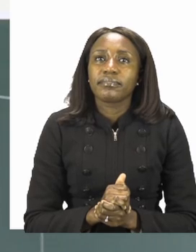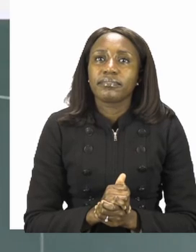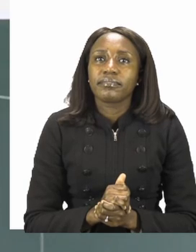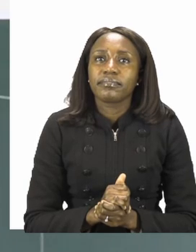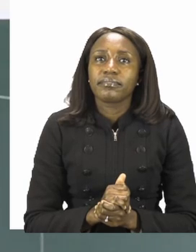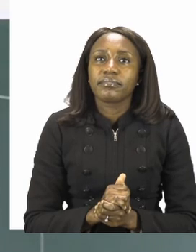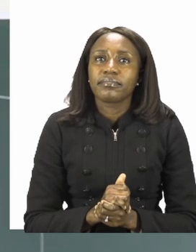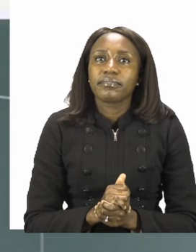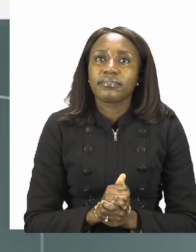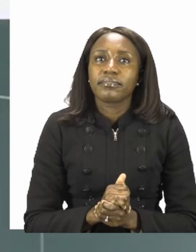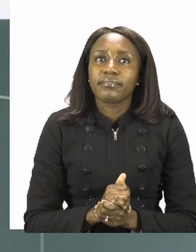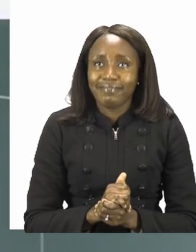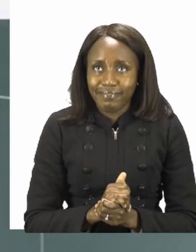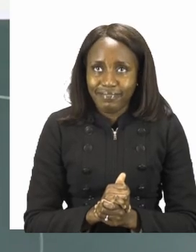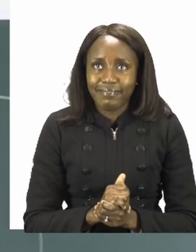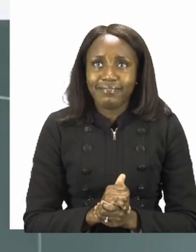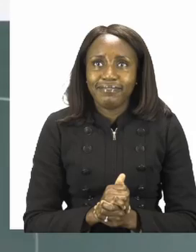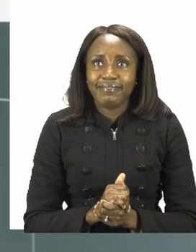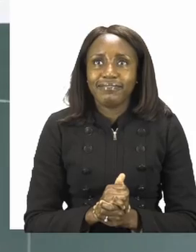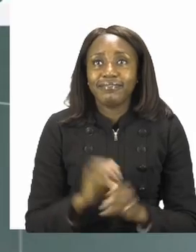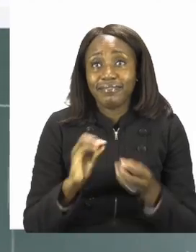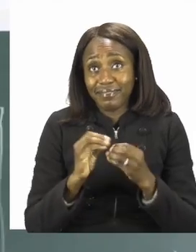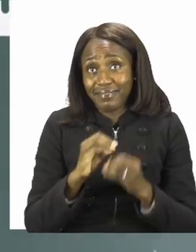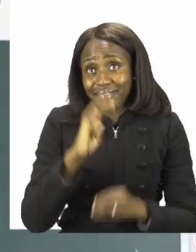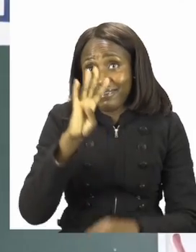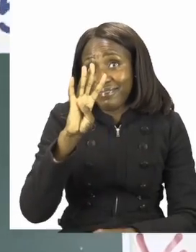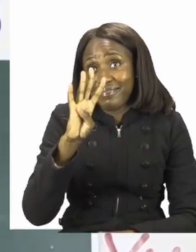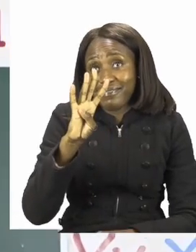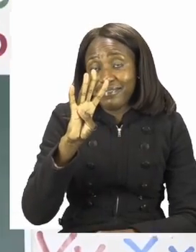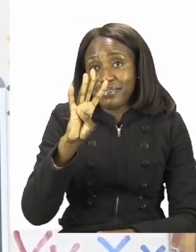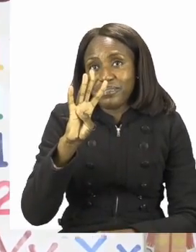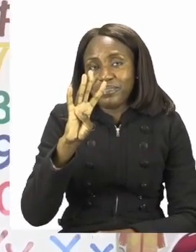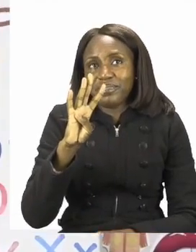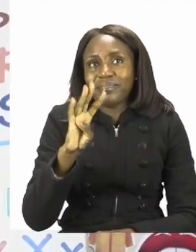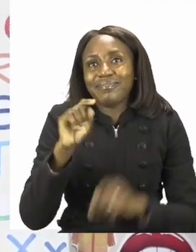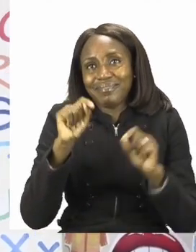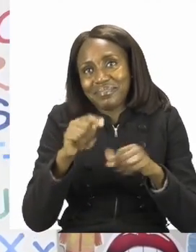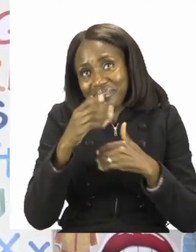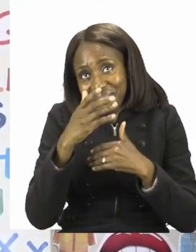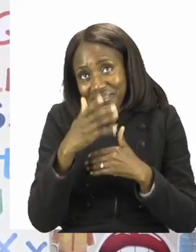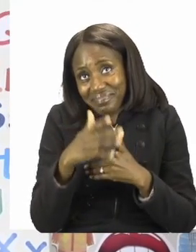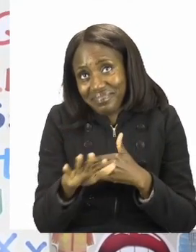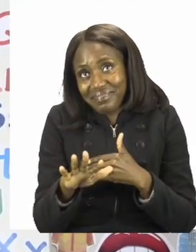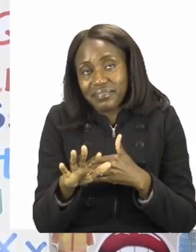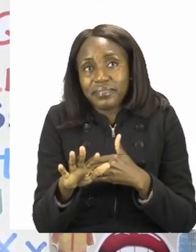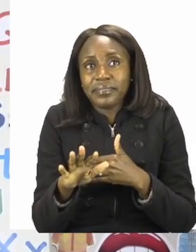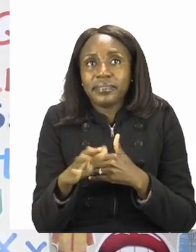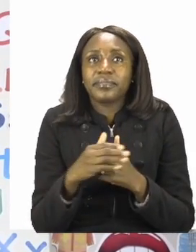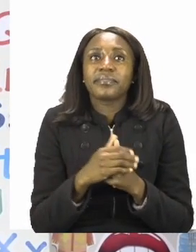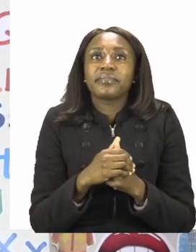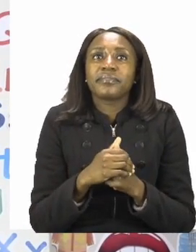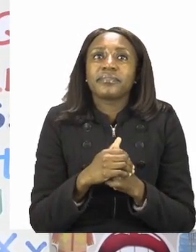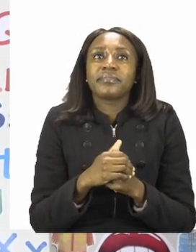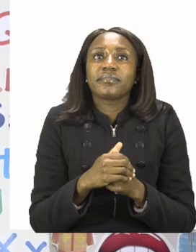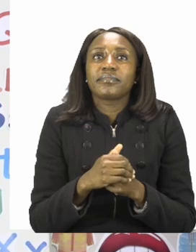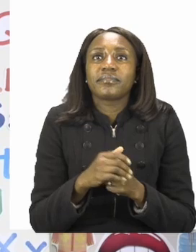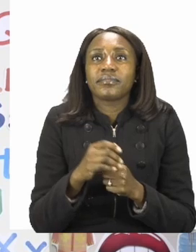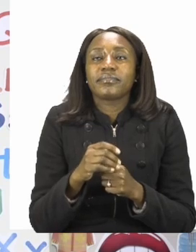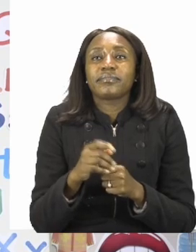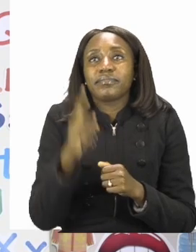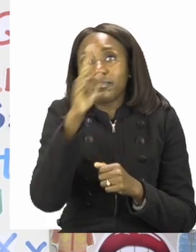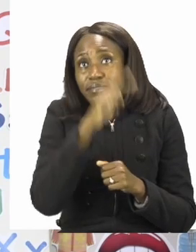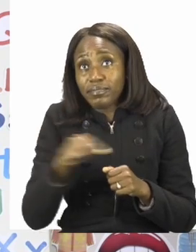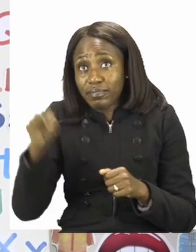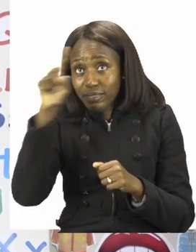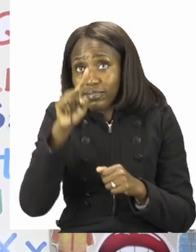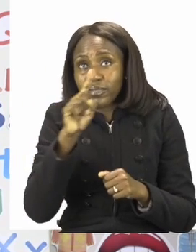down. That is our number 4. We have now completed our task. The 2 numbers inside are 1